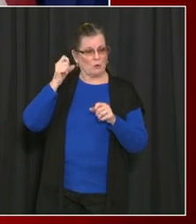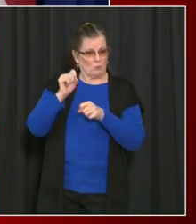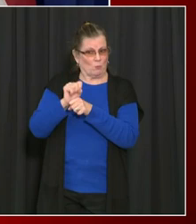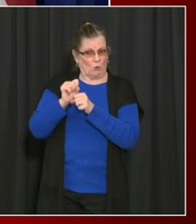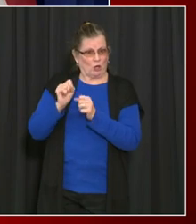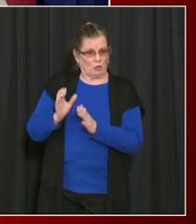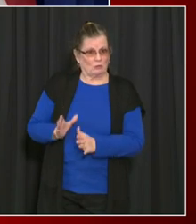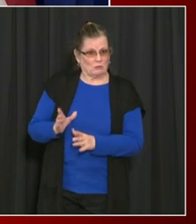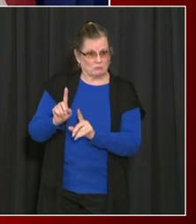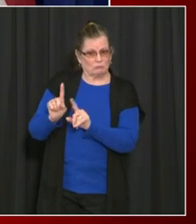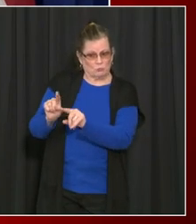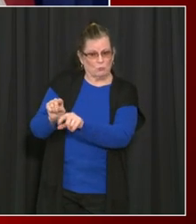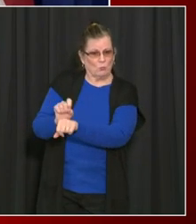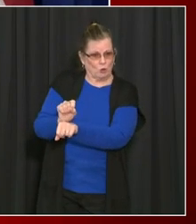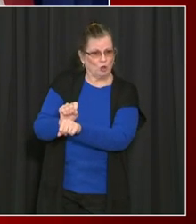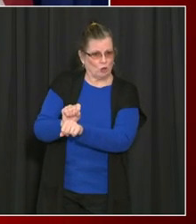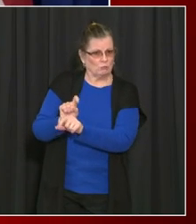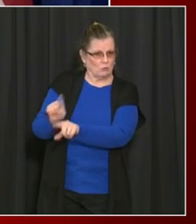and